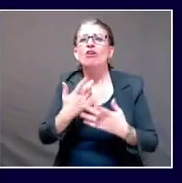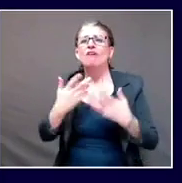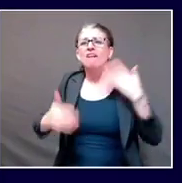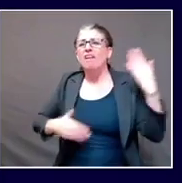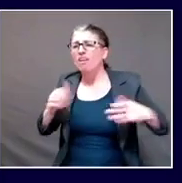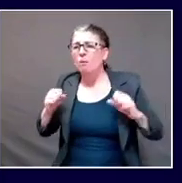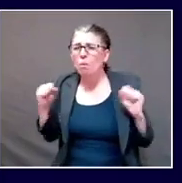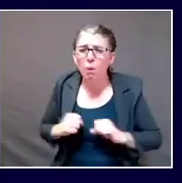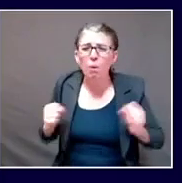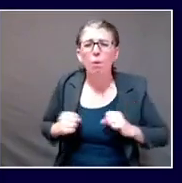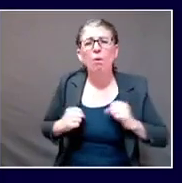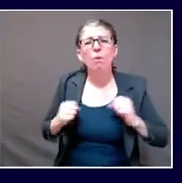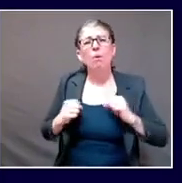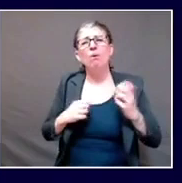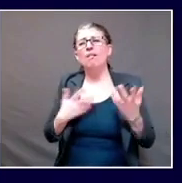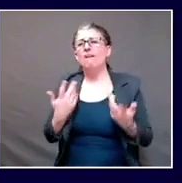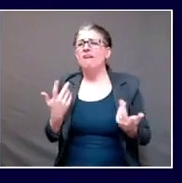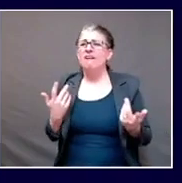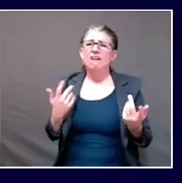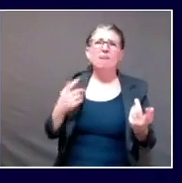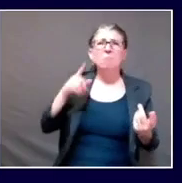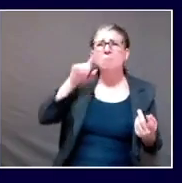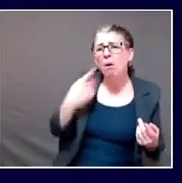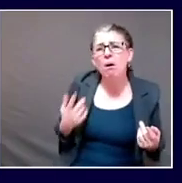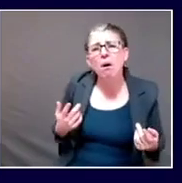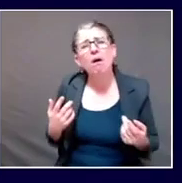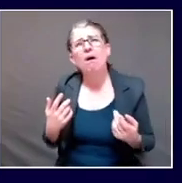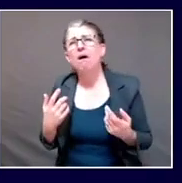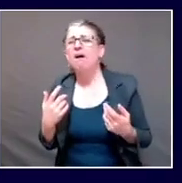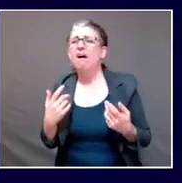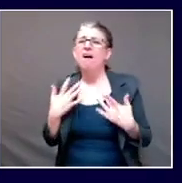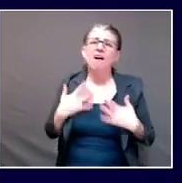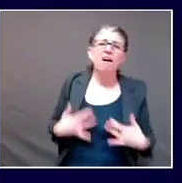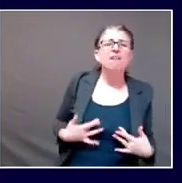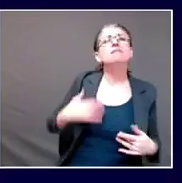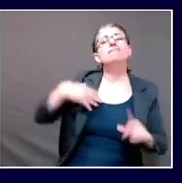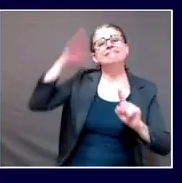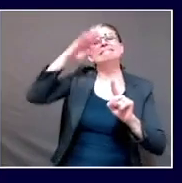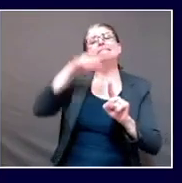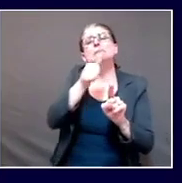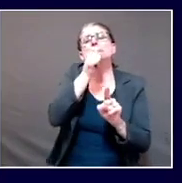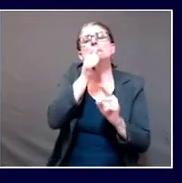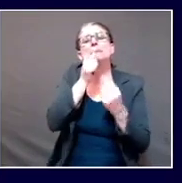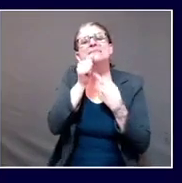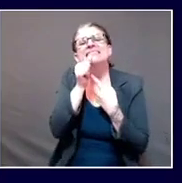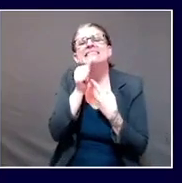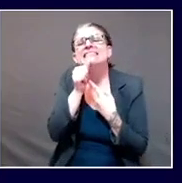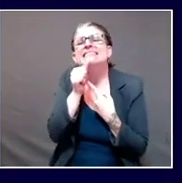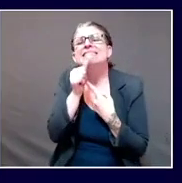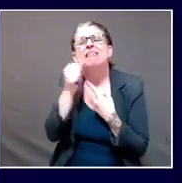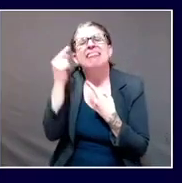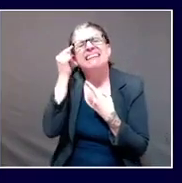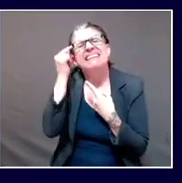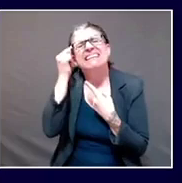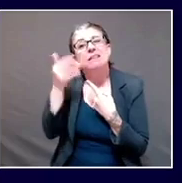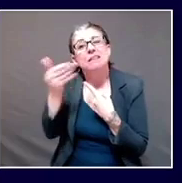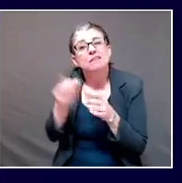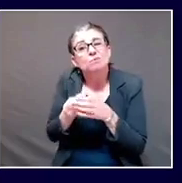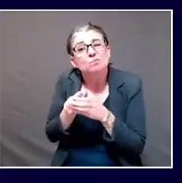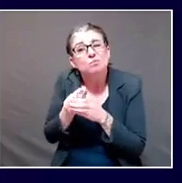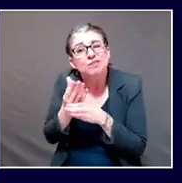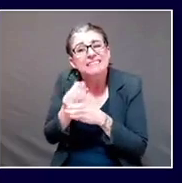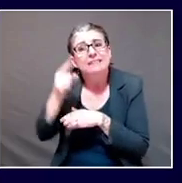remarkable holidays. We're yearning to share food and drink and stories and give and receive hugs and give and receive gifts.